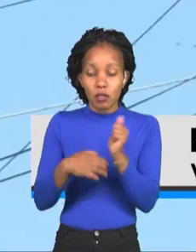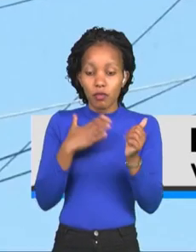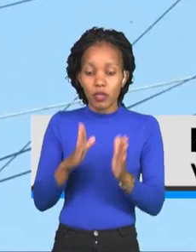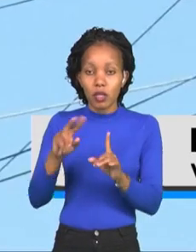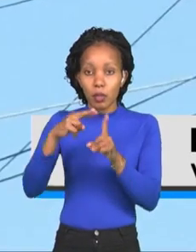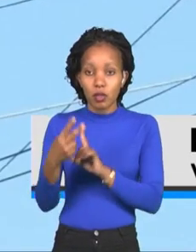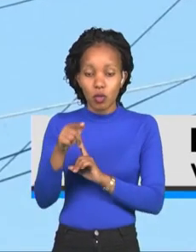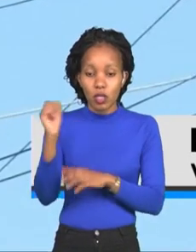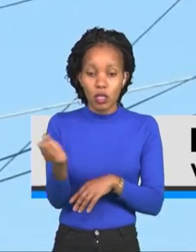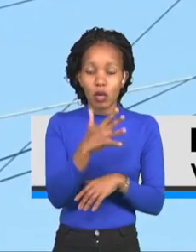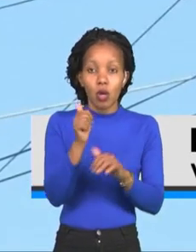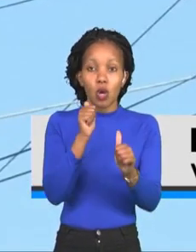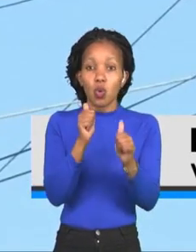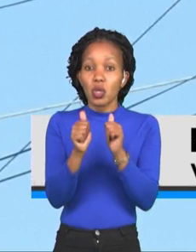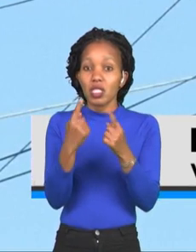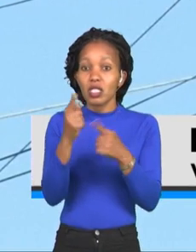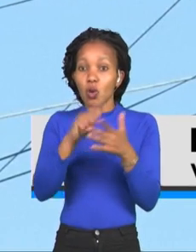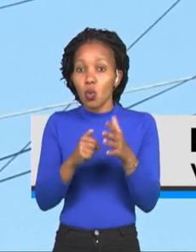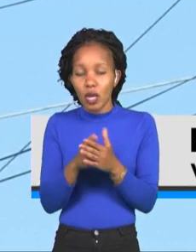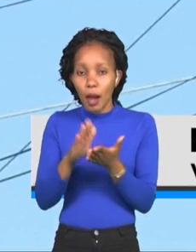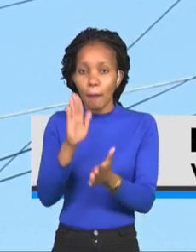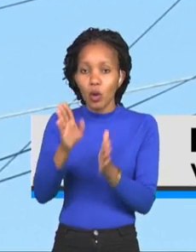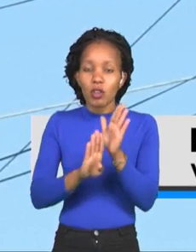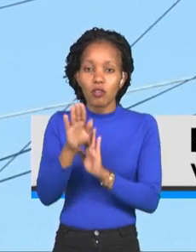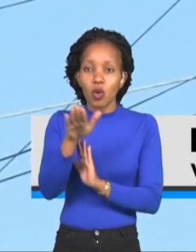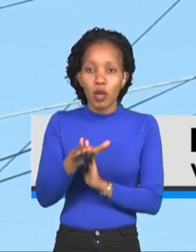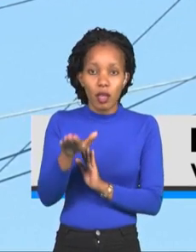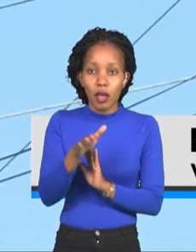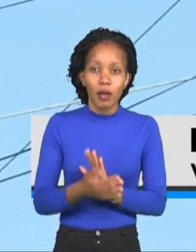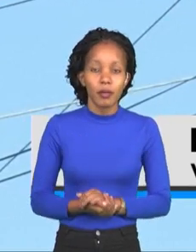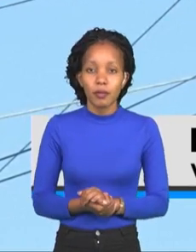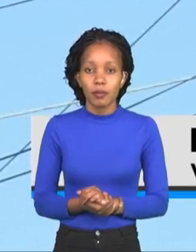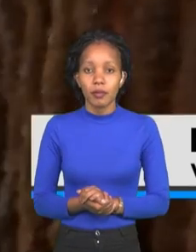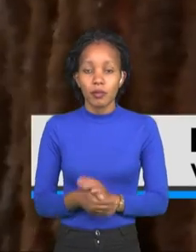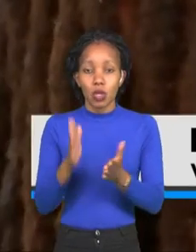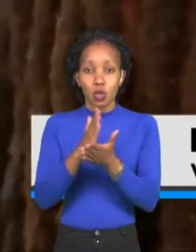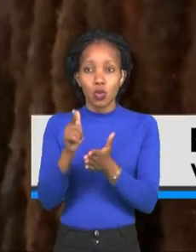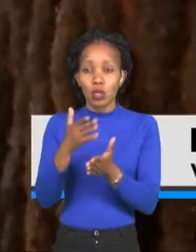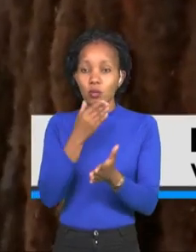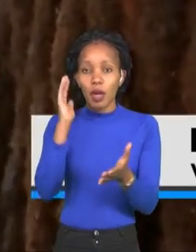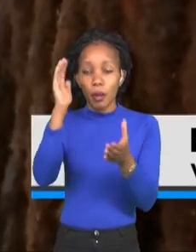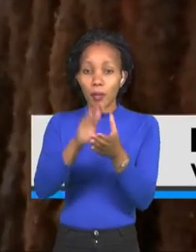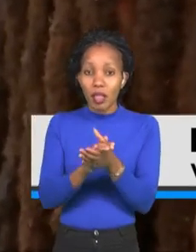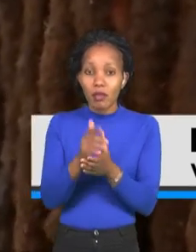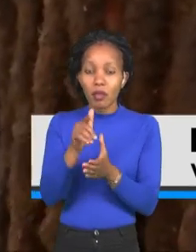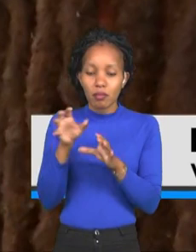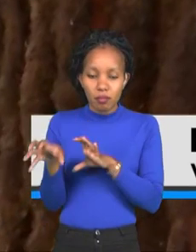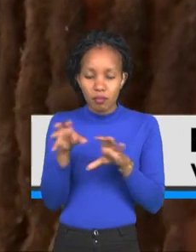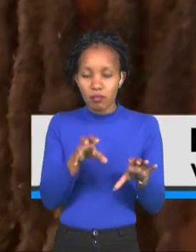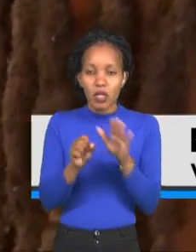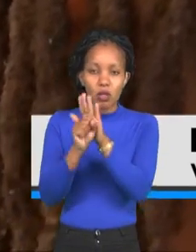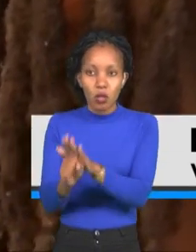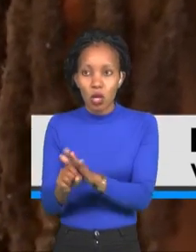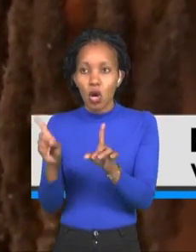of the slum, which he jokingly calls a more developed area of Cape Verde. Although Cabral believes the neighborhood is suffering from discrimination